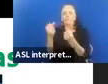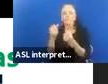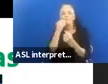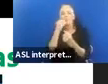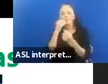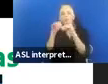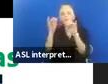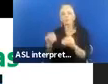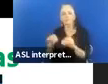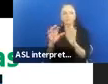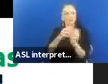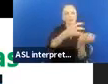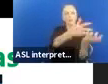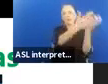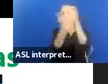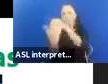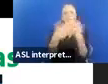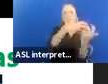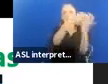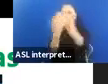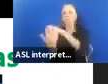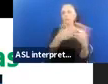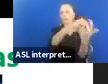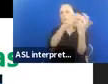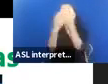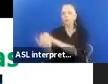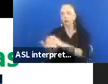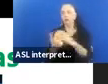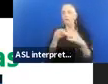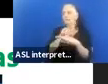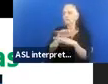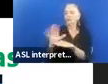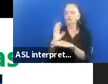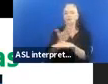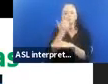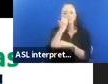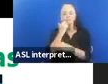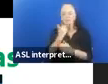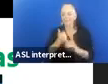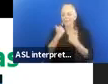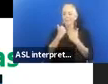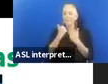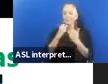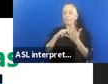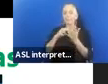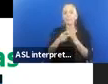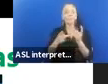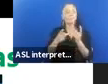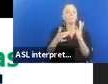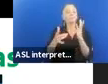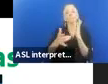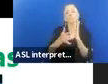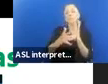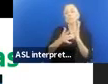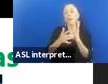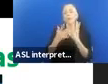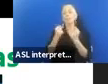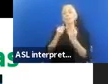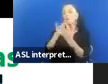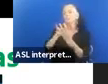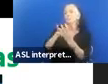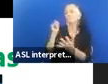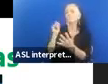daily lives. And through this Internet of Things, through the mining of every aspect of our daily lives, this fourth